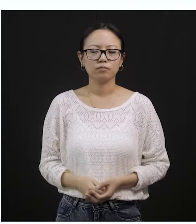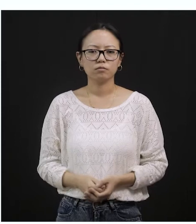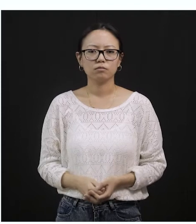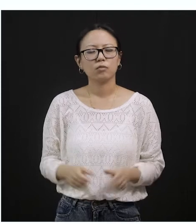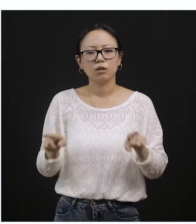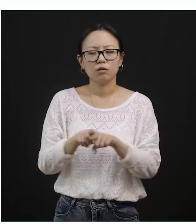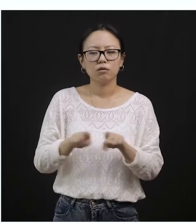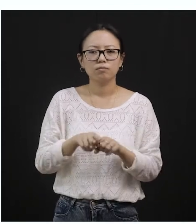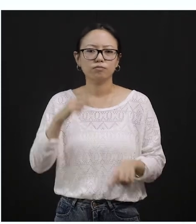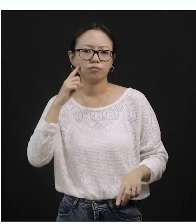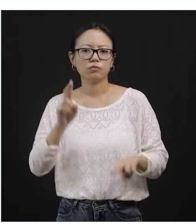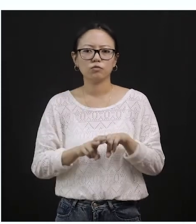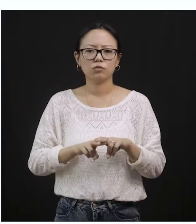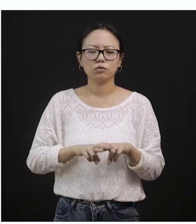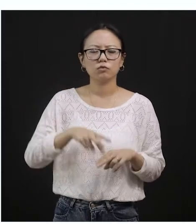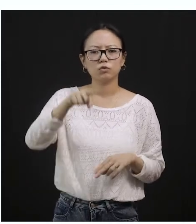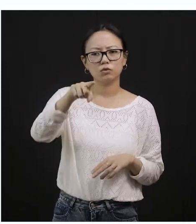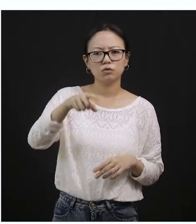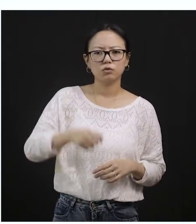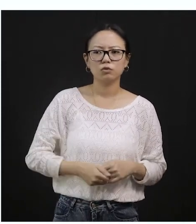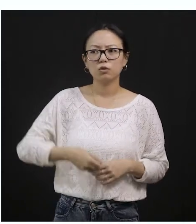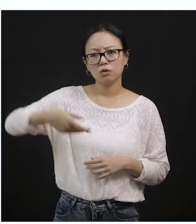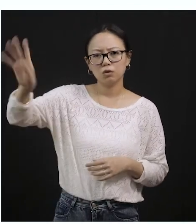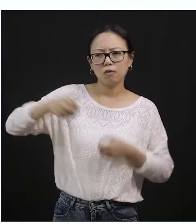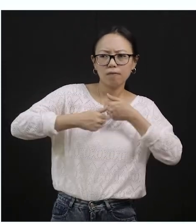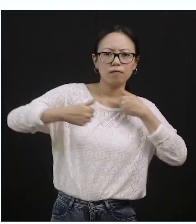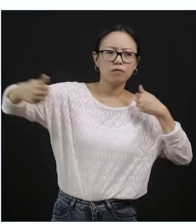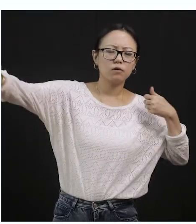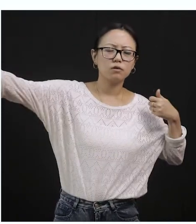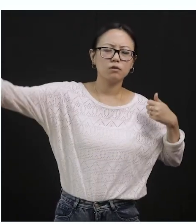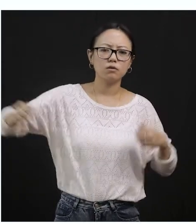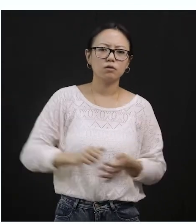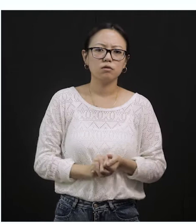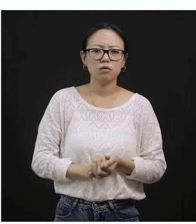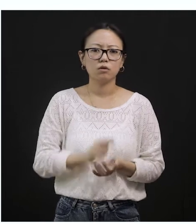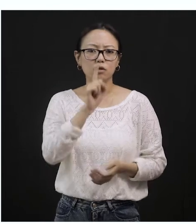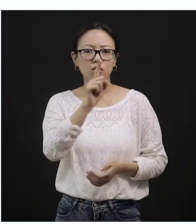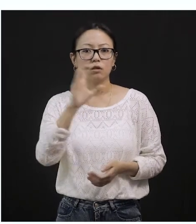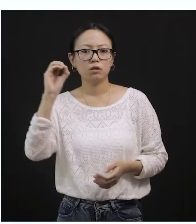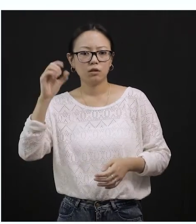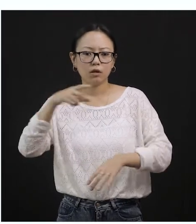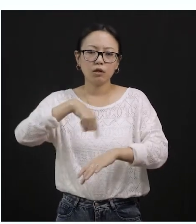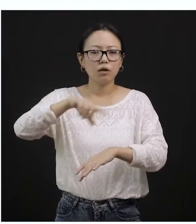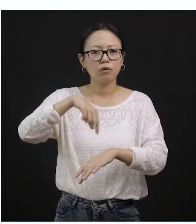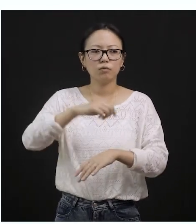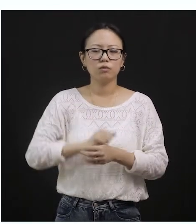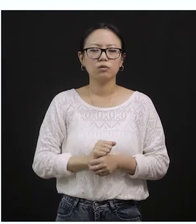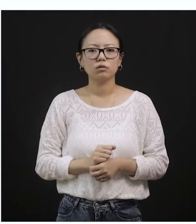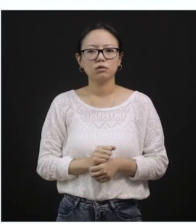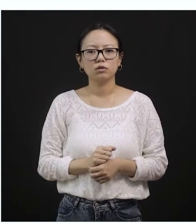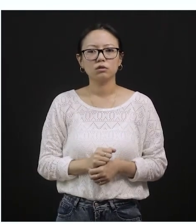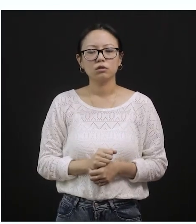long journey and say like it will take you 10 hours. But when you are flying, it will just take you 2